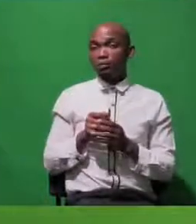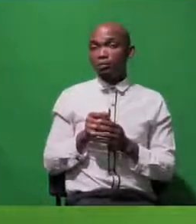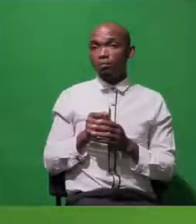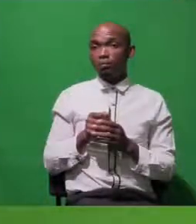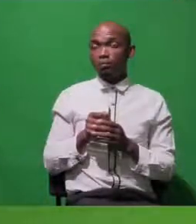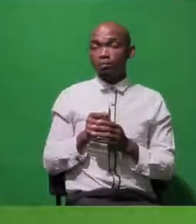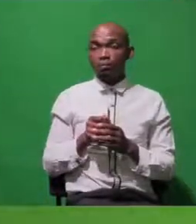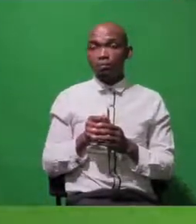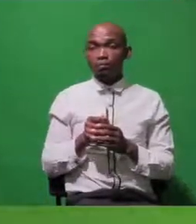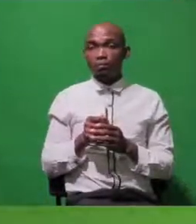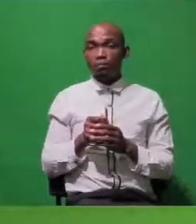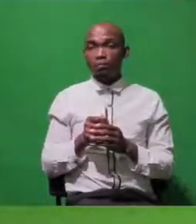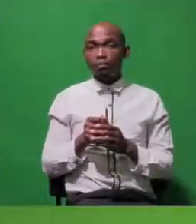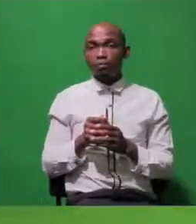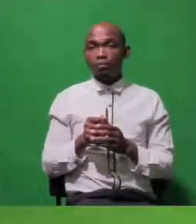coordinates.